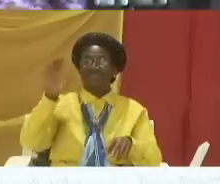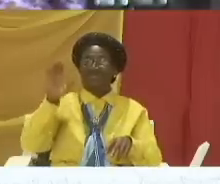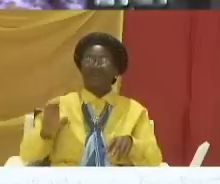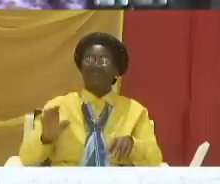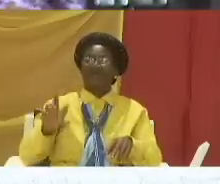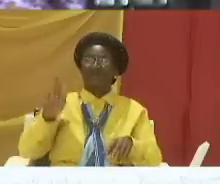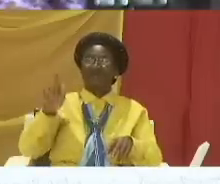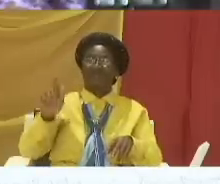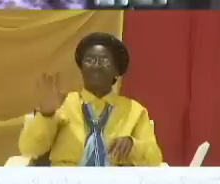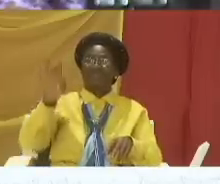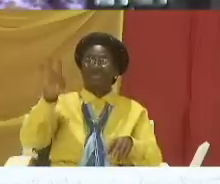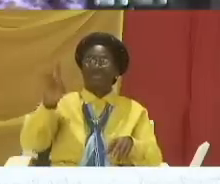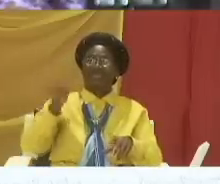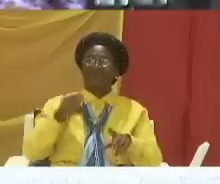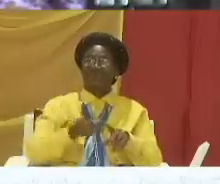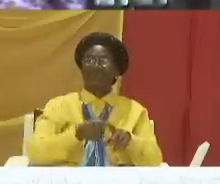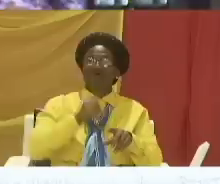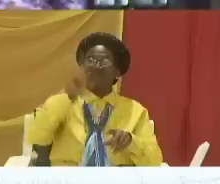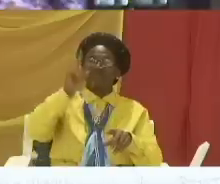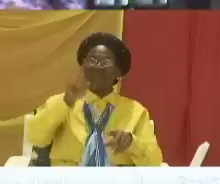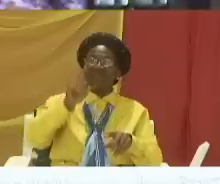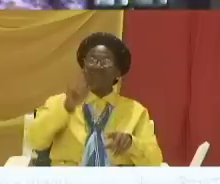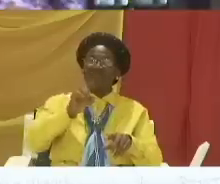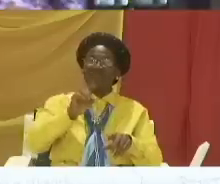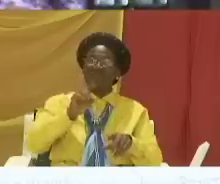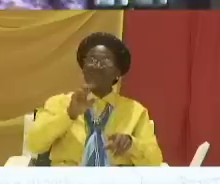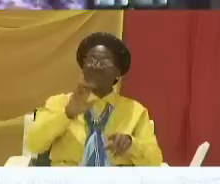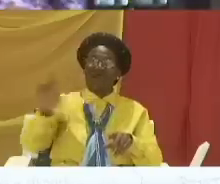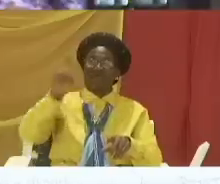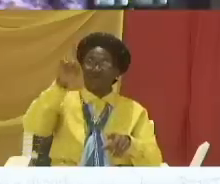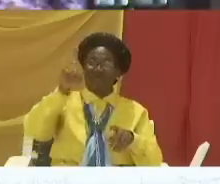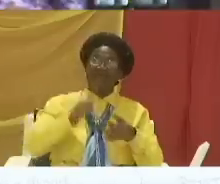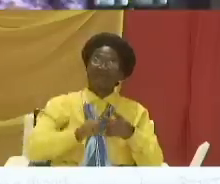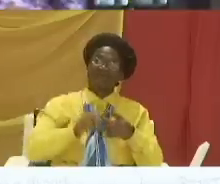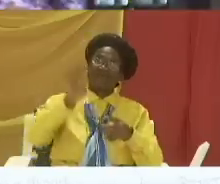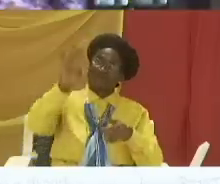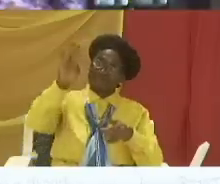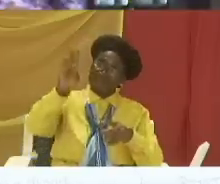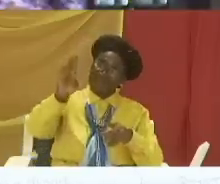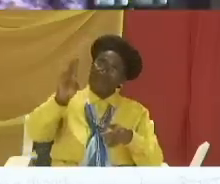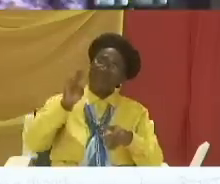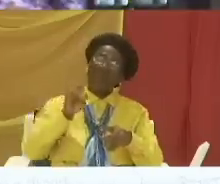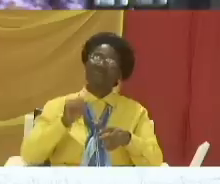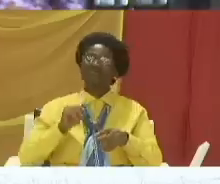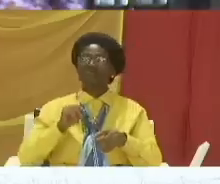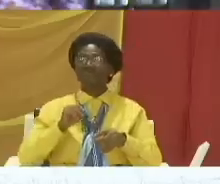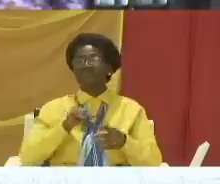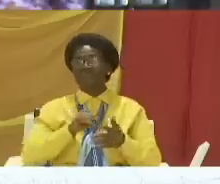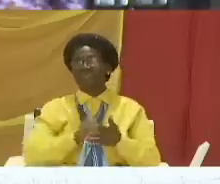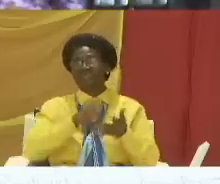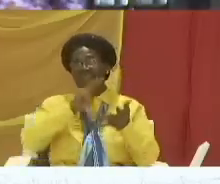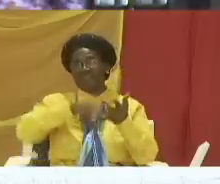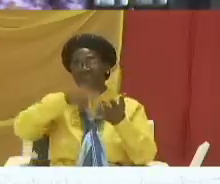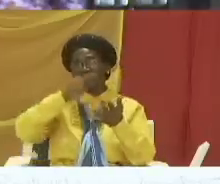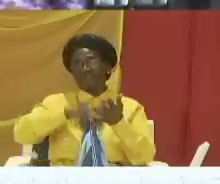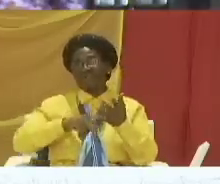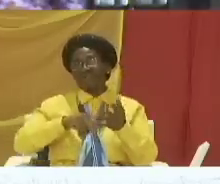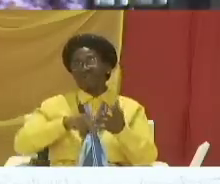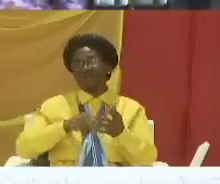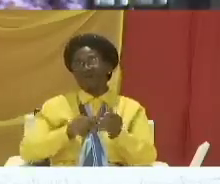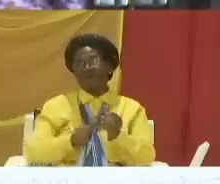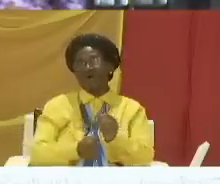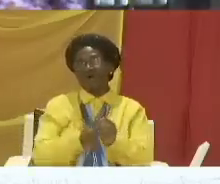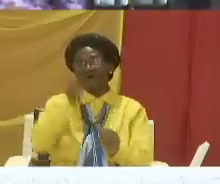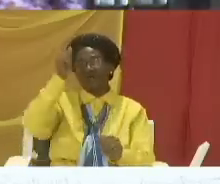From verse 1 to 7. Deuteronomy 28. From verse 1 to 7. It reads almost like